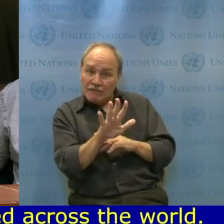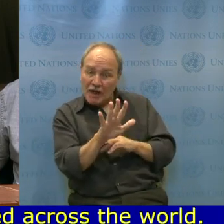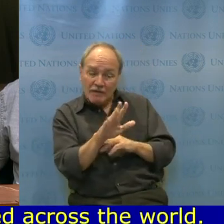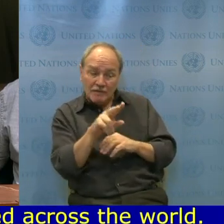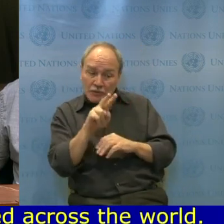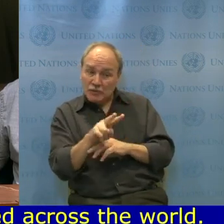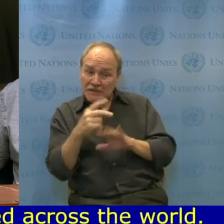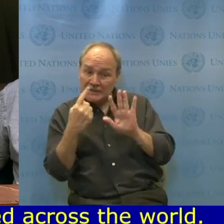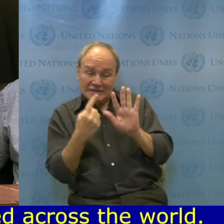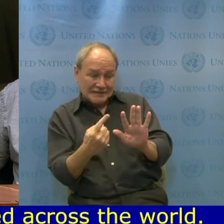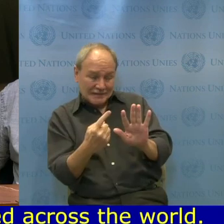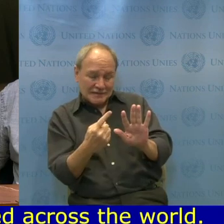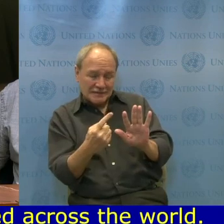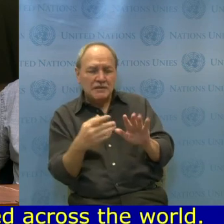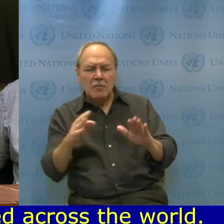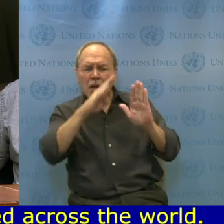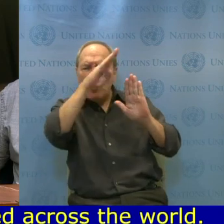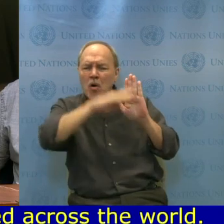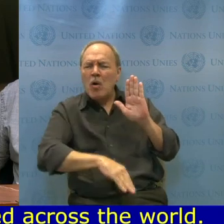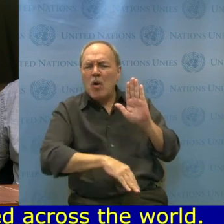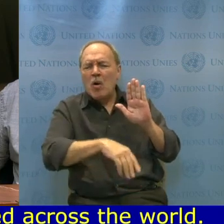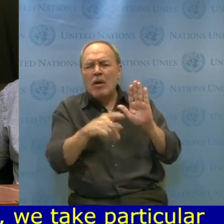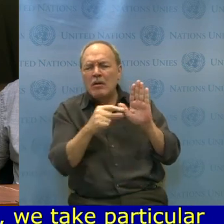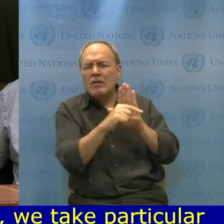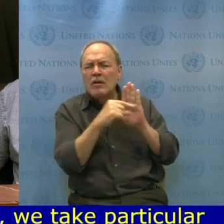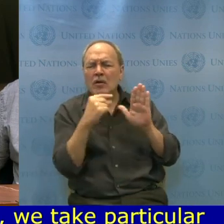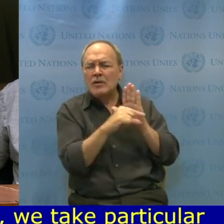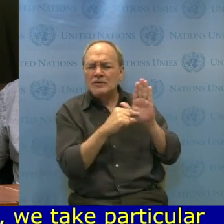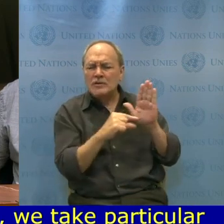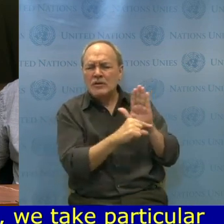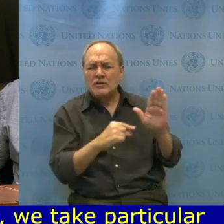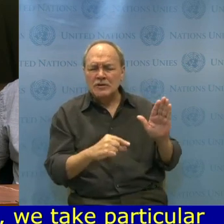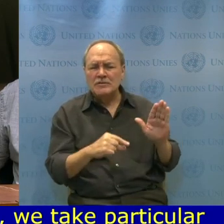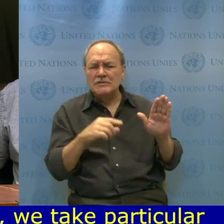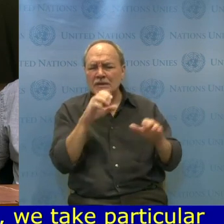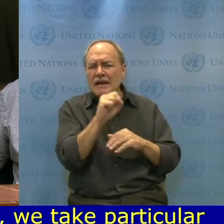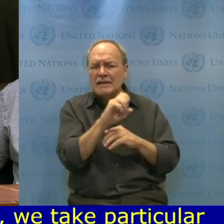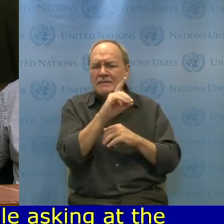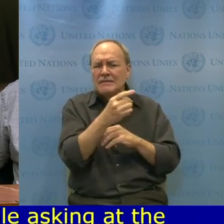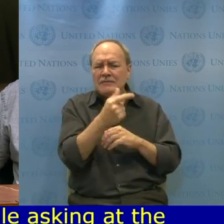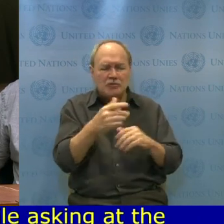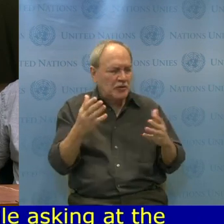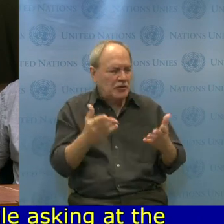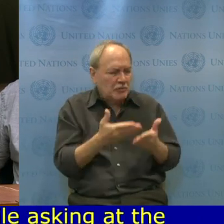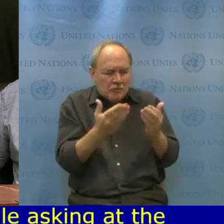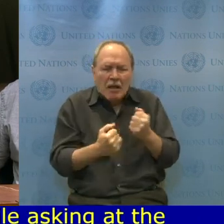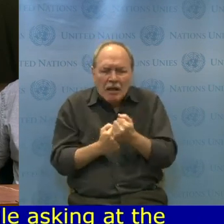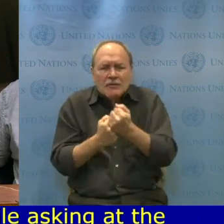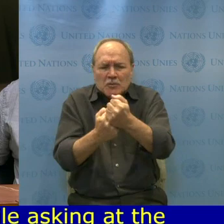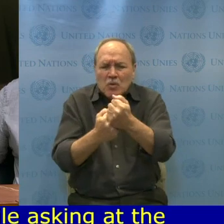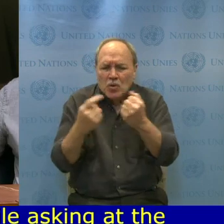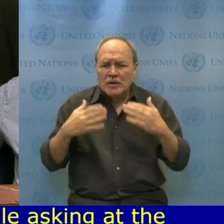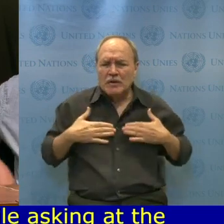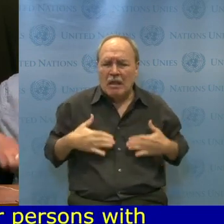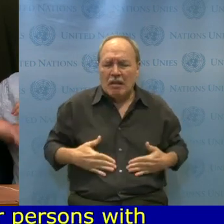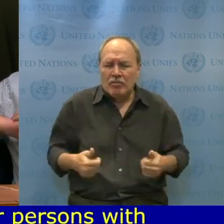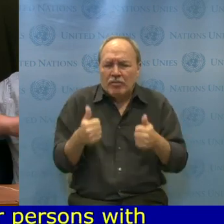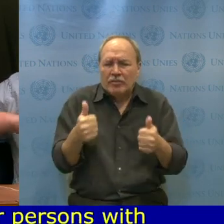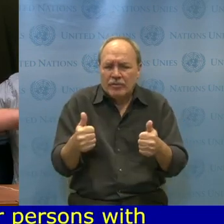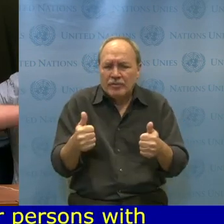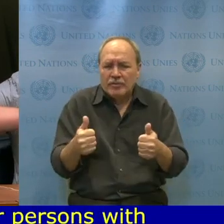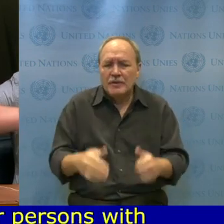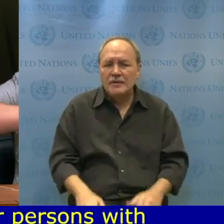recognizing all articles contribute to good health and well-being for persons with disabilities. we're actively working to ensure that people with